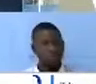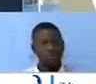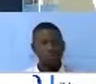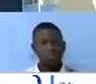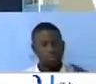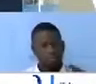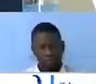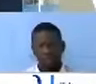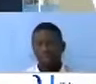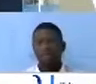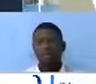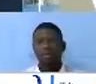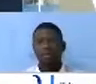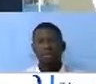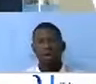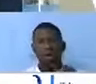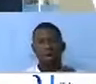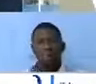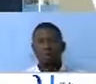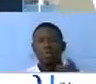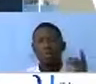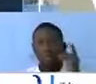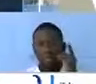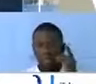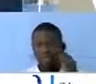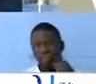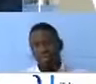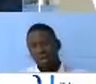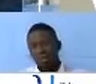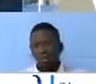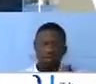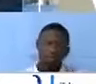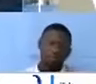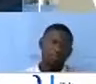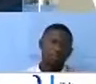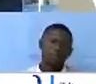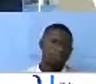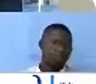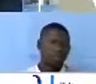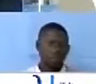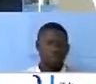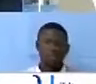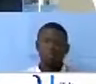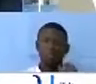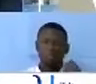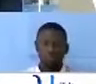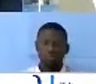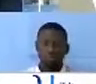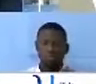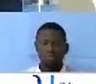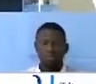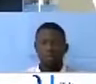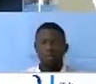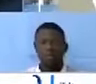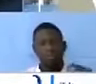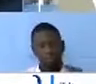Date, time, and so forth. They can even make a mistake as to the name of